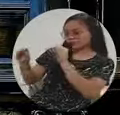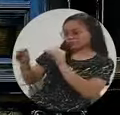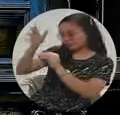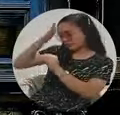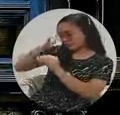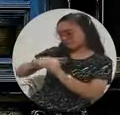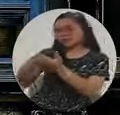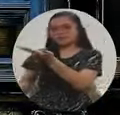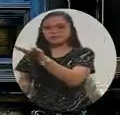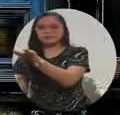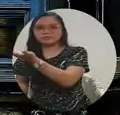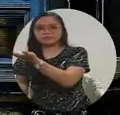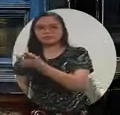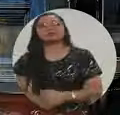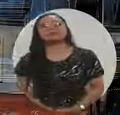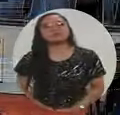Okay.